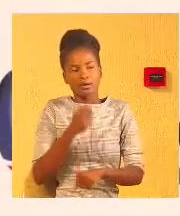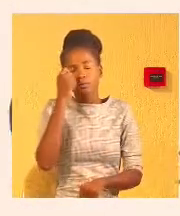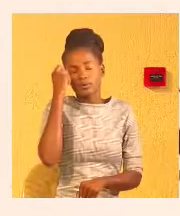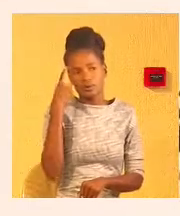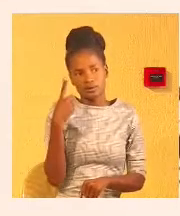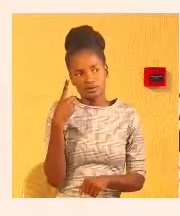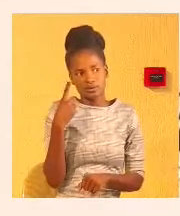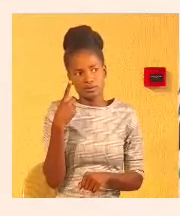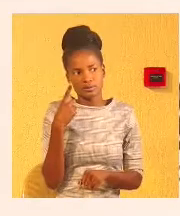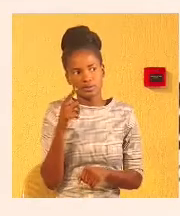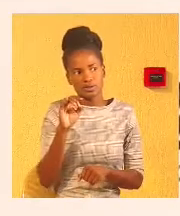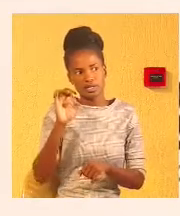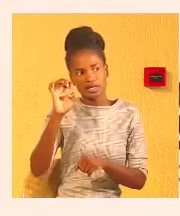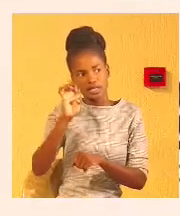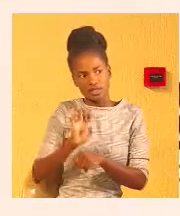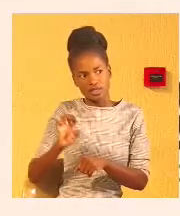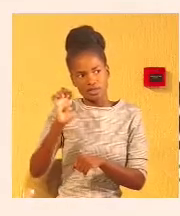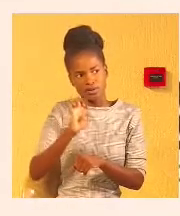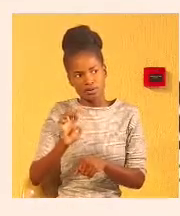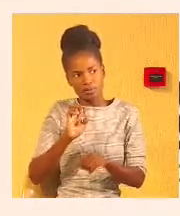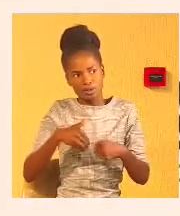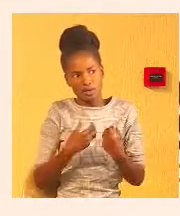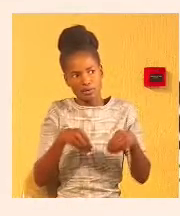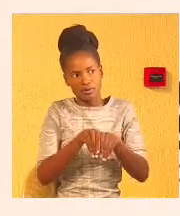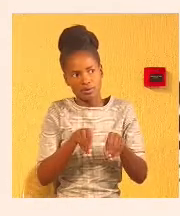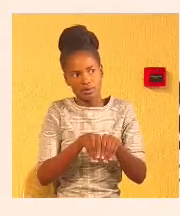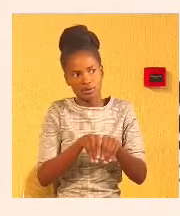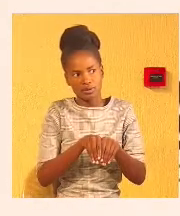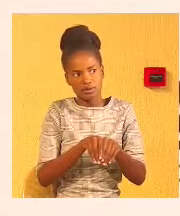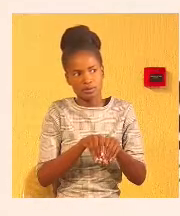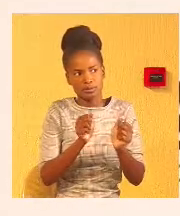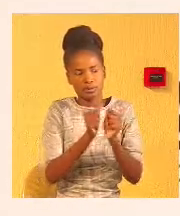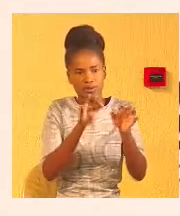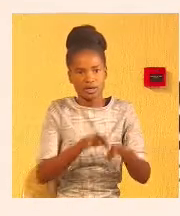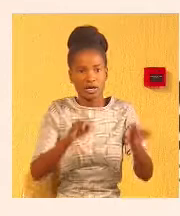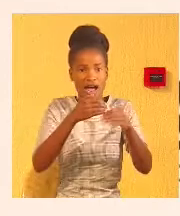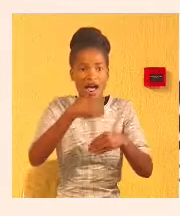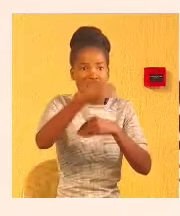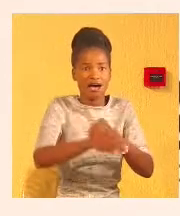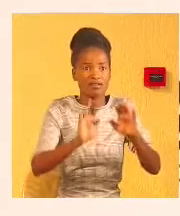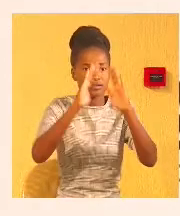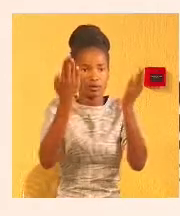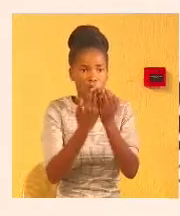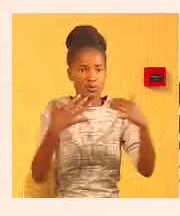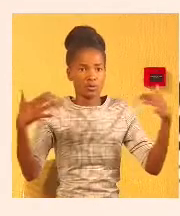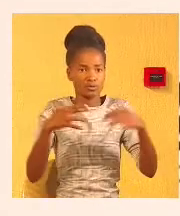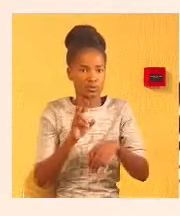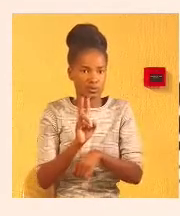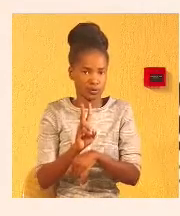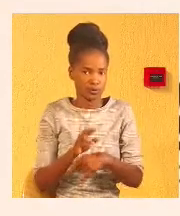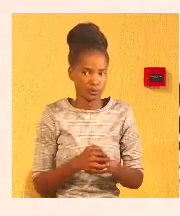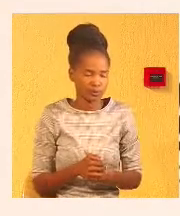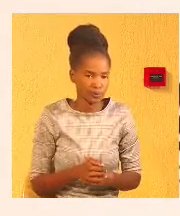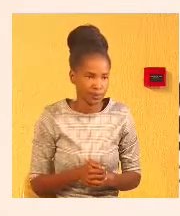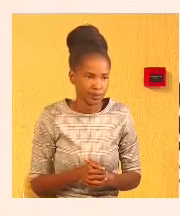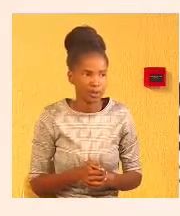understand what the Europeans did with their agriculture after the World War II. They were devastated and they wanted